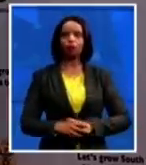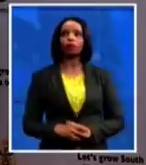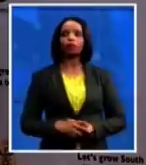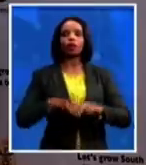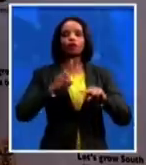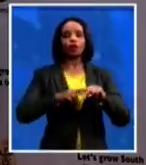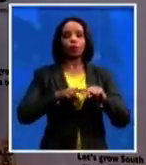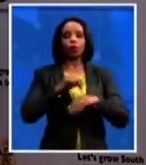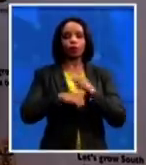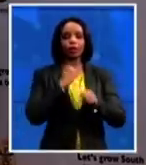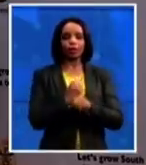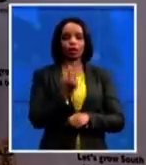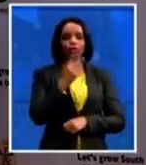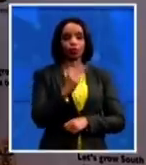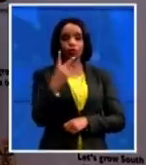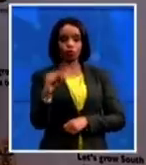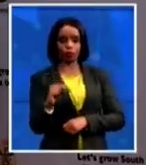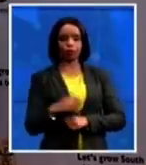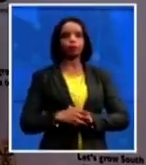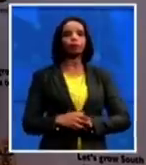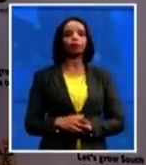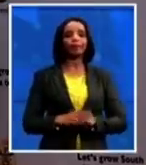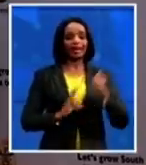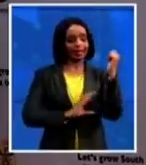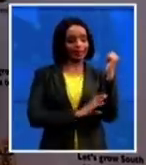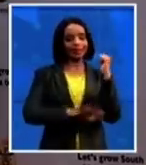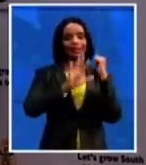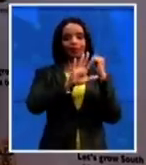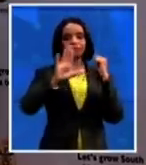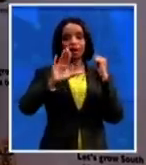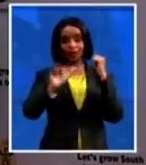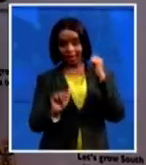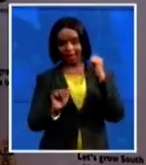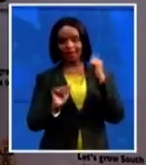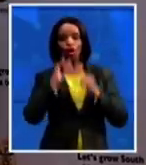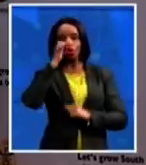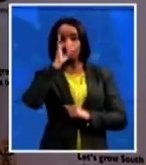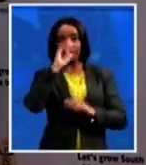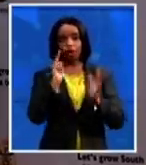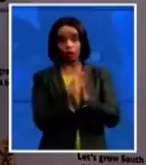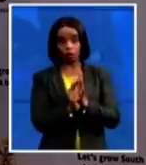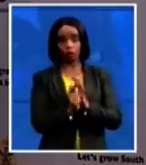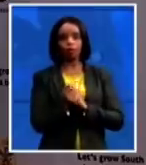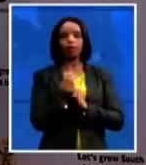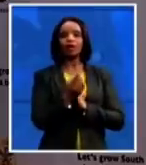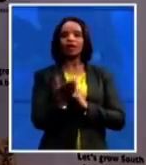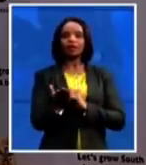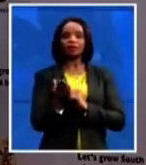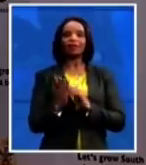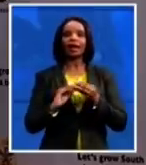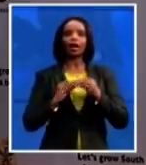the Criminal Law, Sexual Offenses and Related Matters Amendment Act was signed